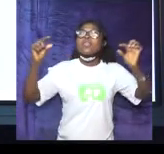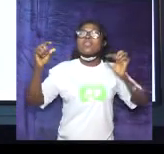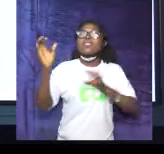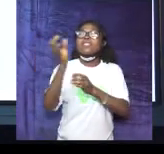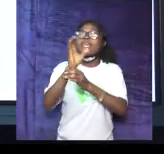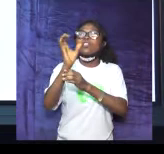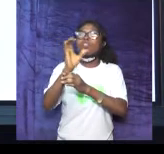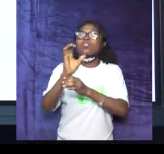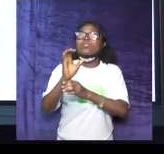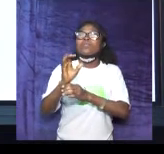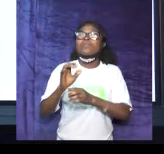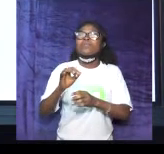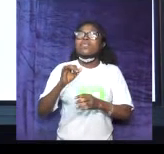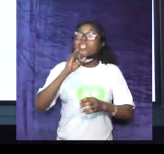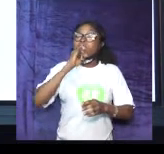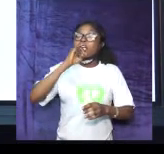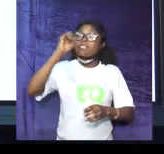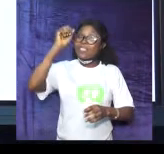opinion?